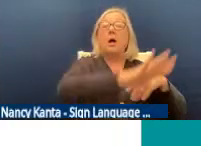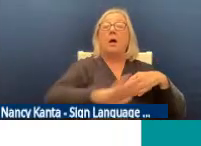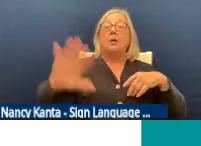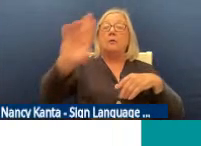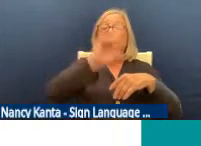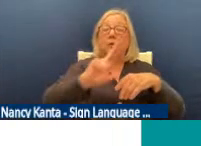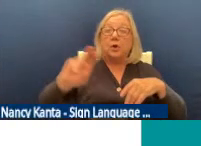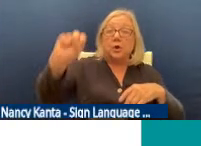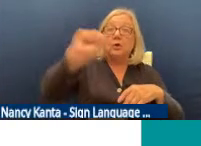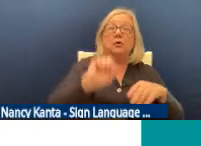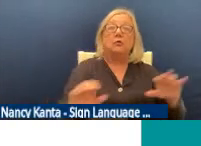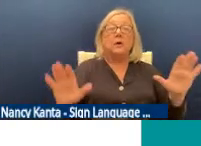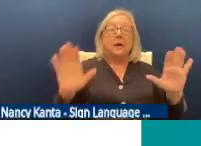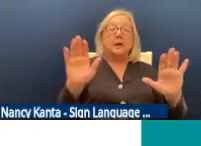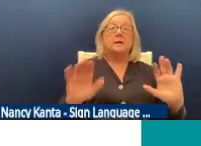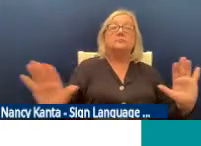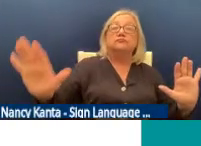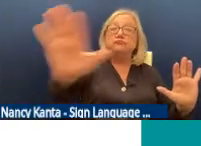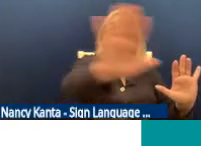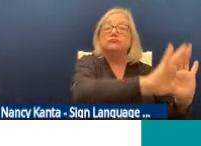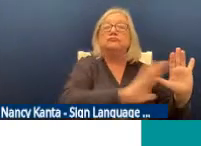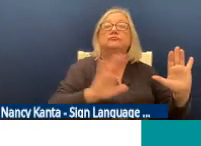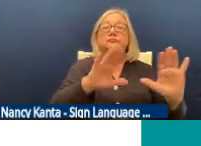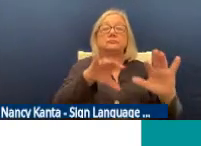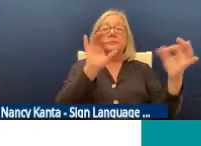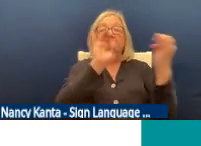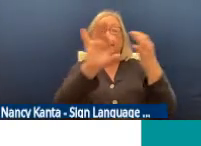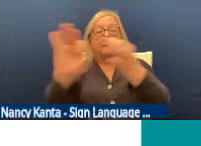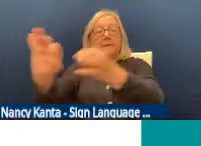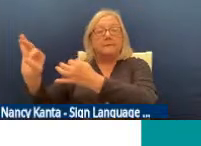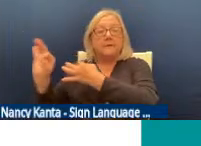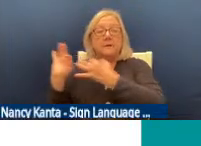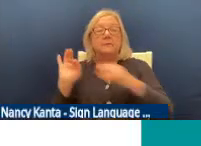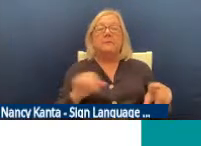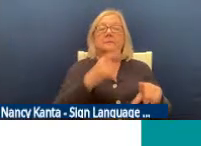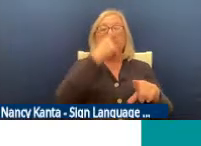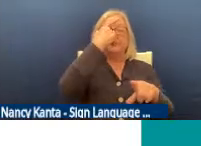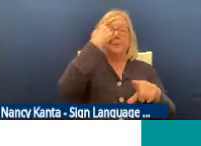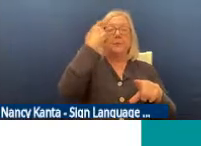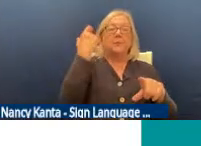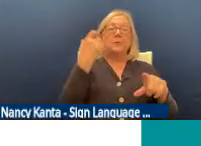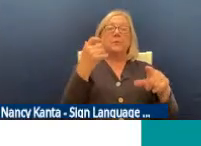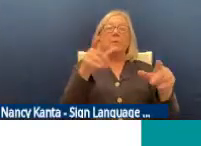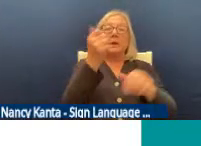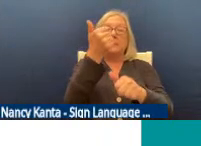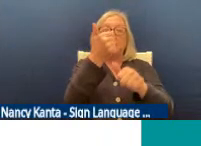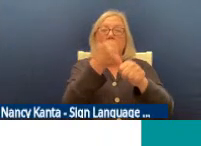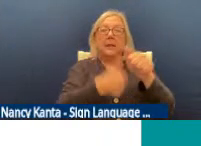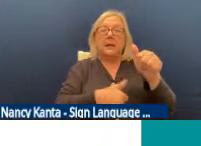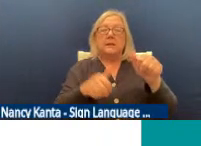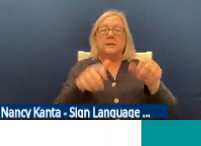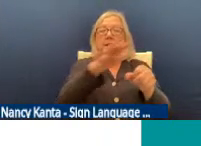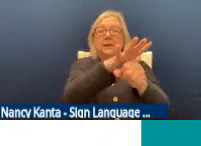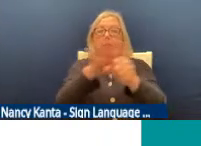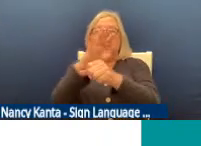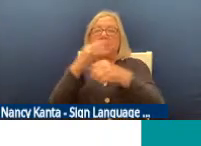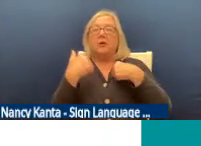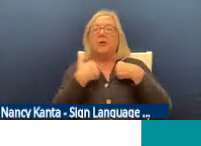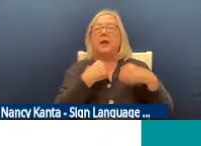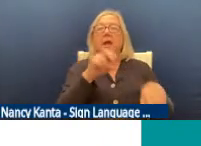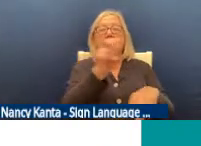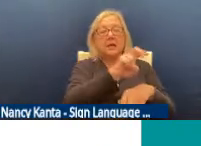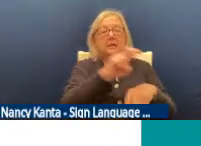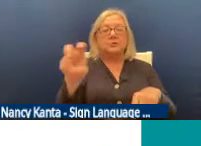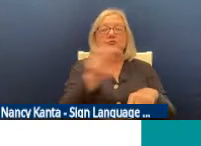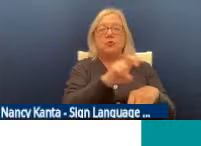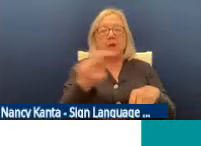sort of local jurisdiction has its own transit and mobility policies. This tries to level the playing